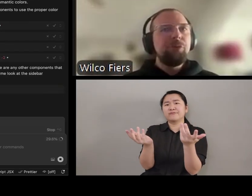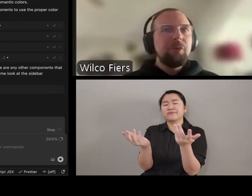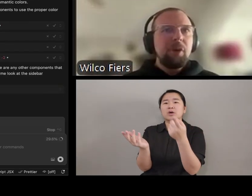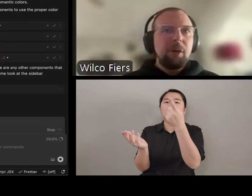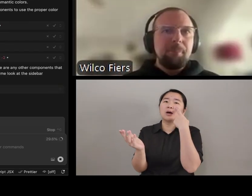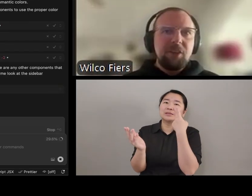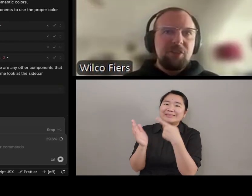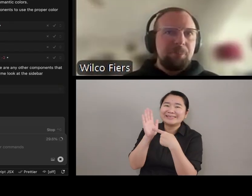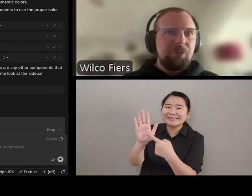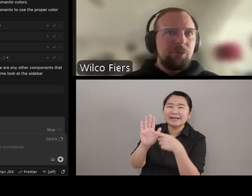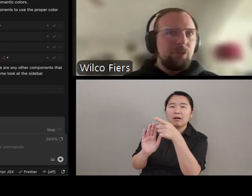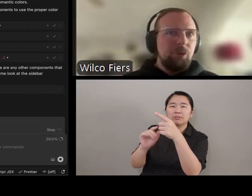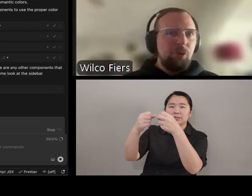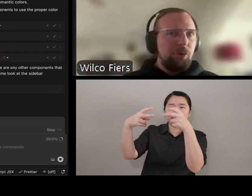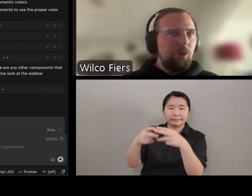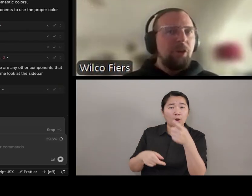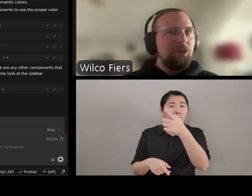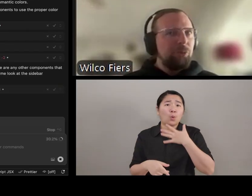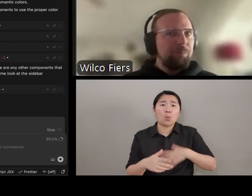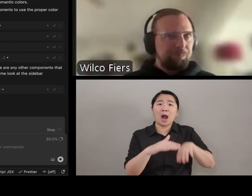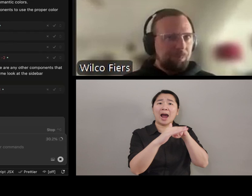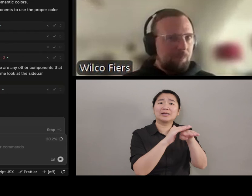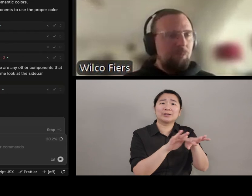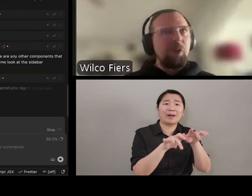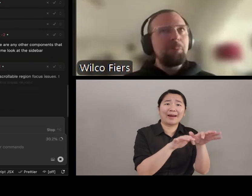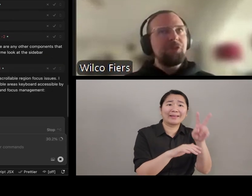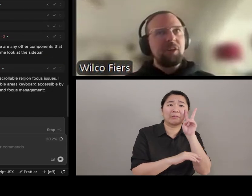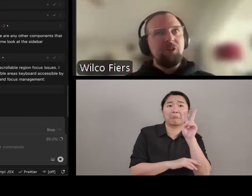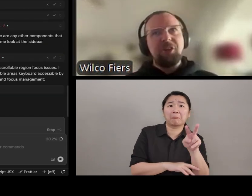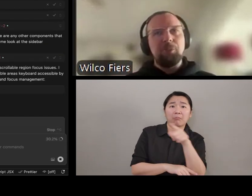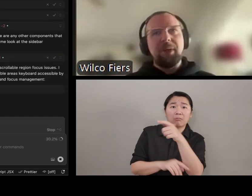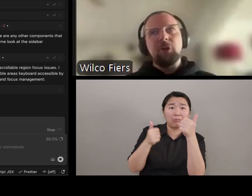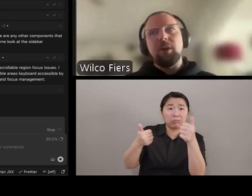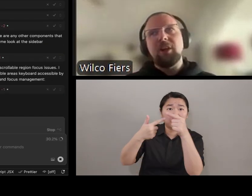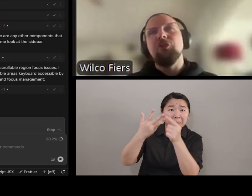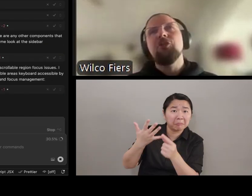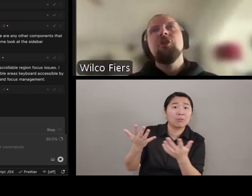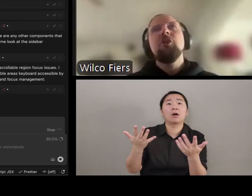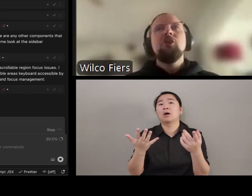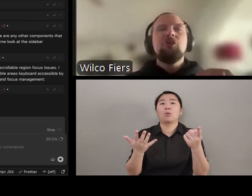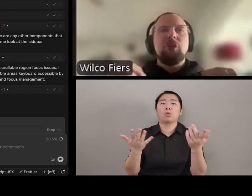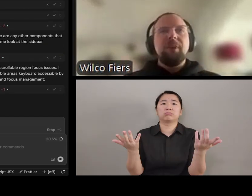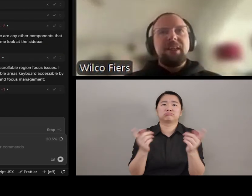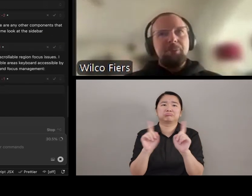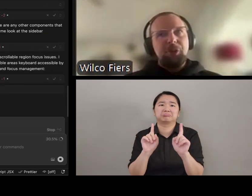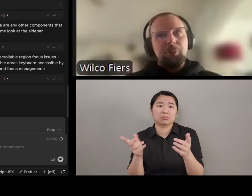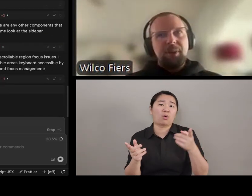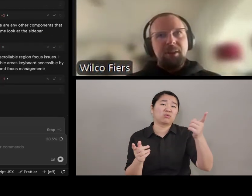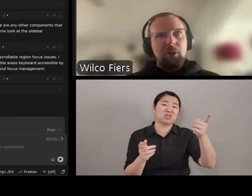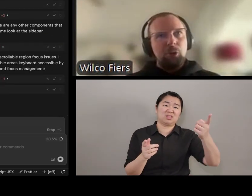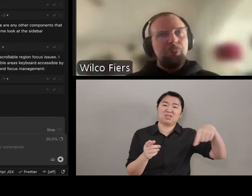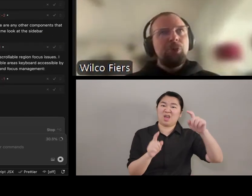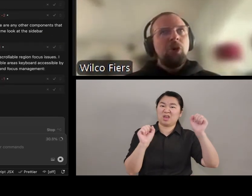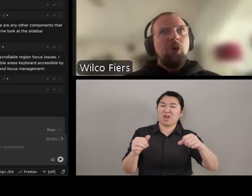approve, accept, or undo a particular change or make corrections so that we keep the human